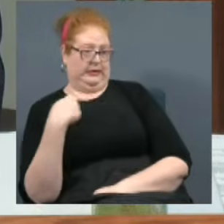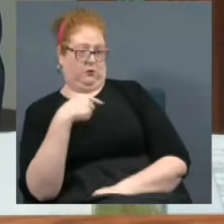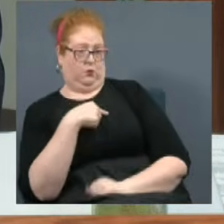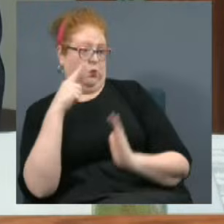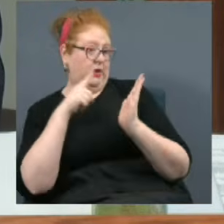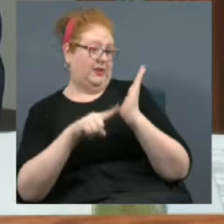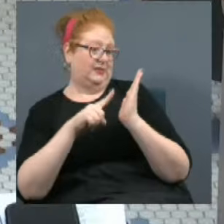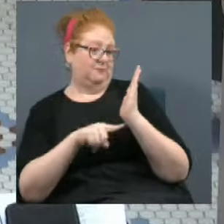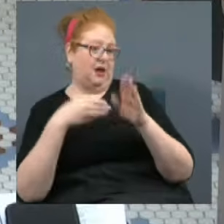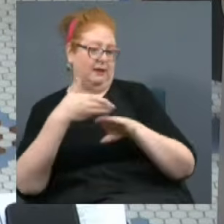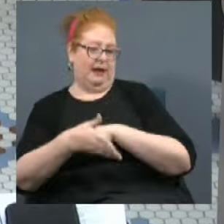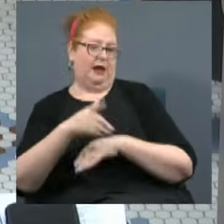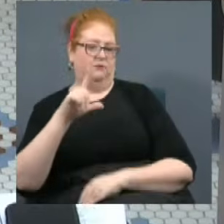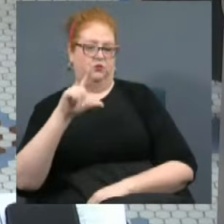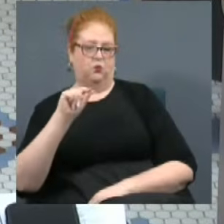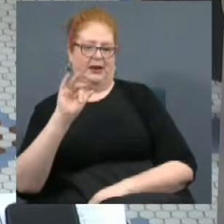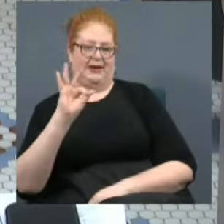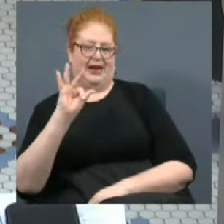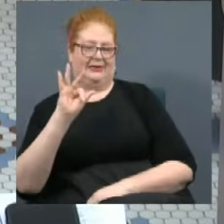the 2019 flood?